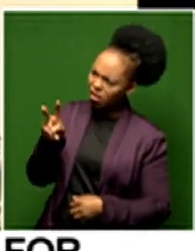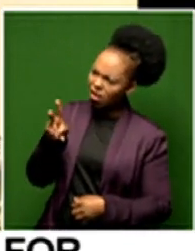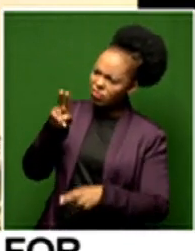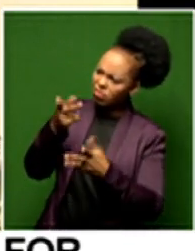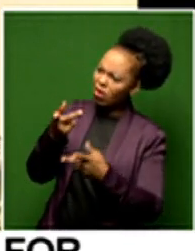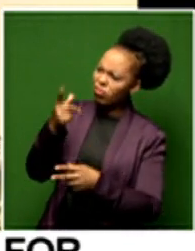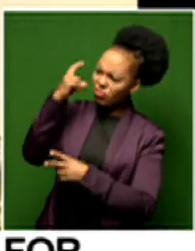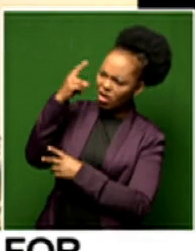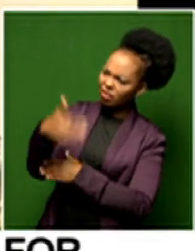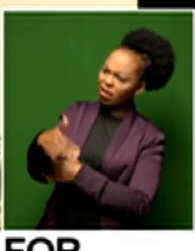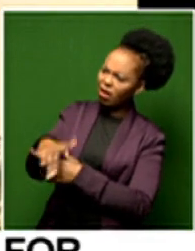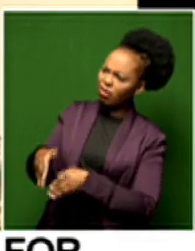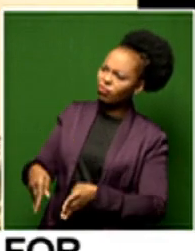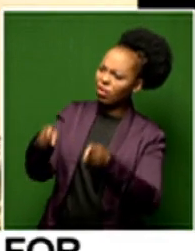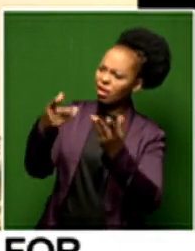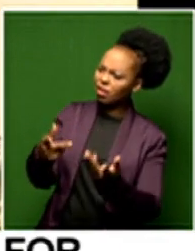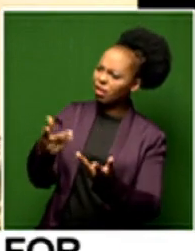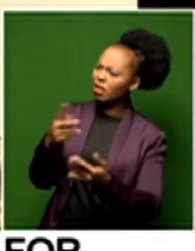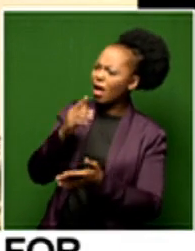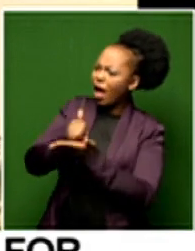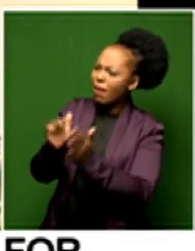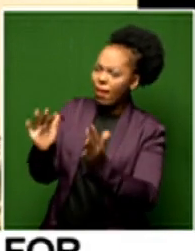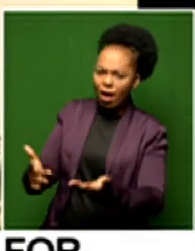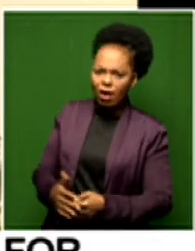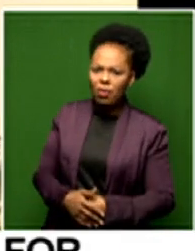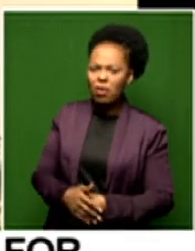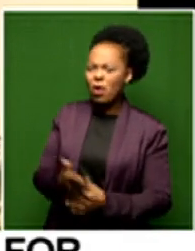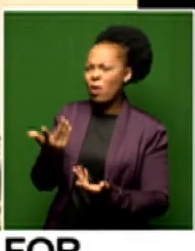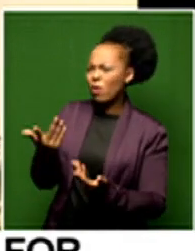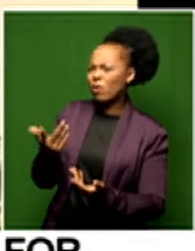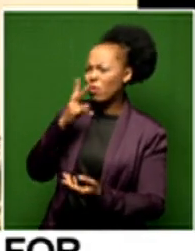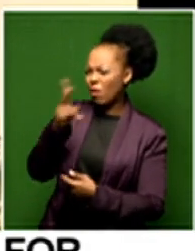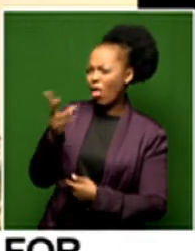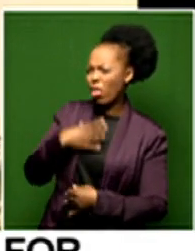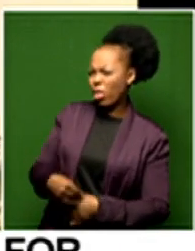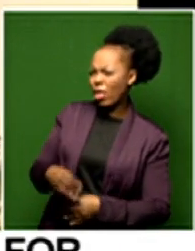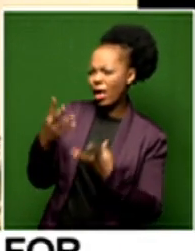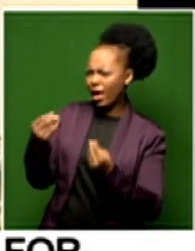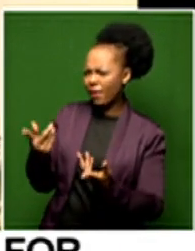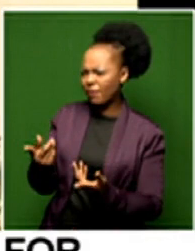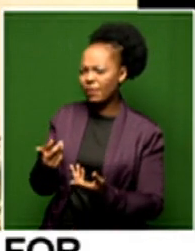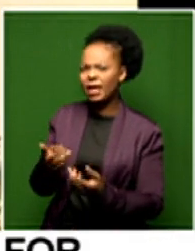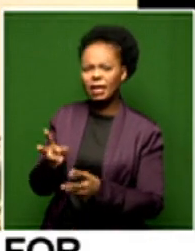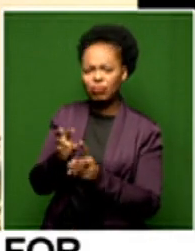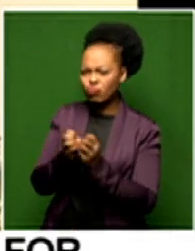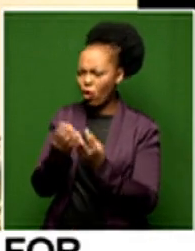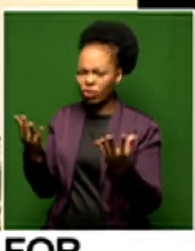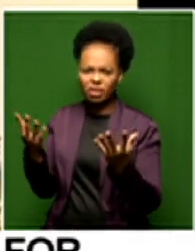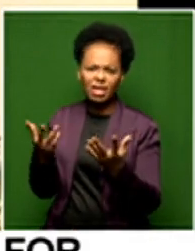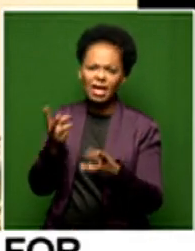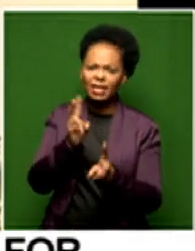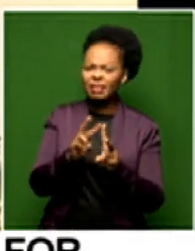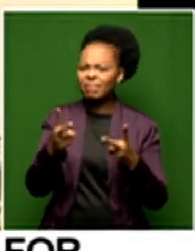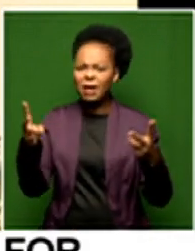don't quite know what to do. It makes you feel kind of helpless and just all kinds of difficult feelings as we see this group.